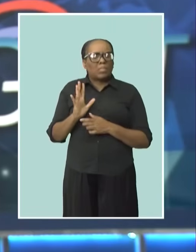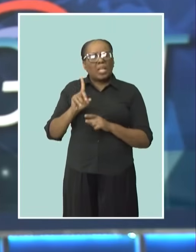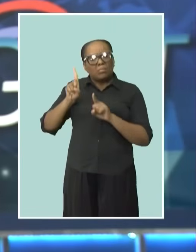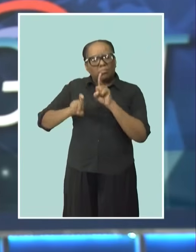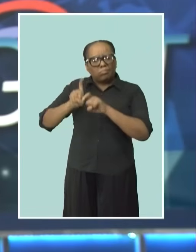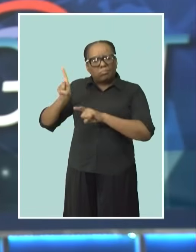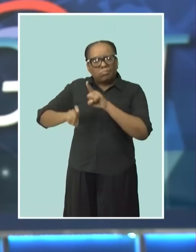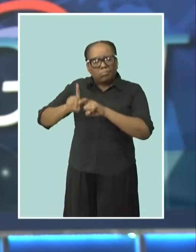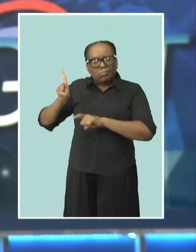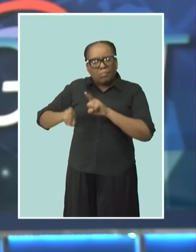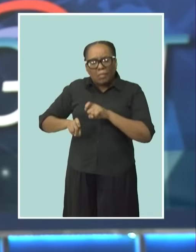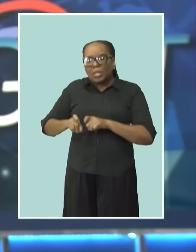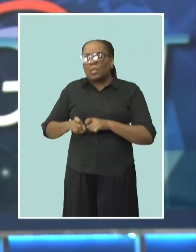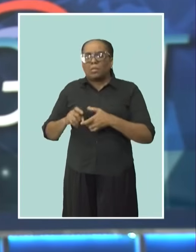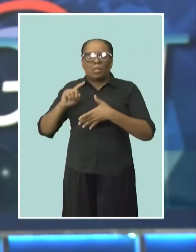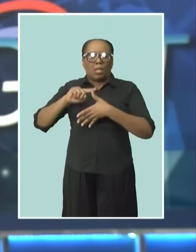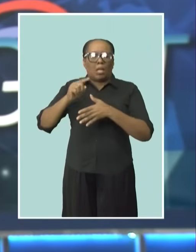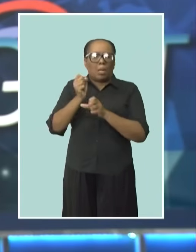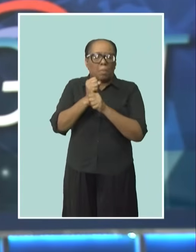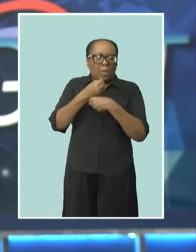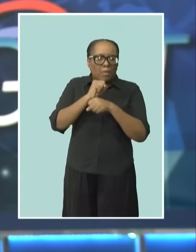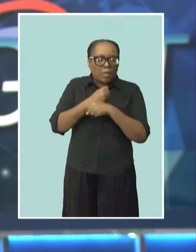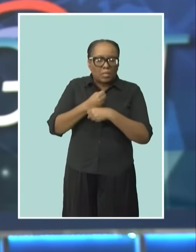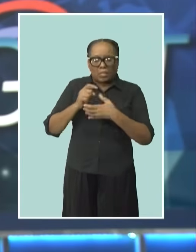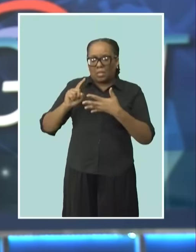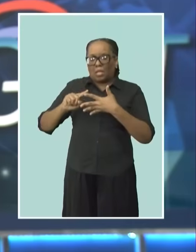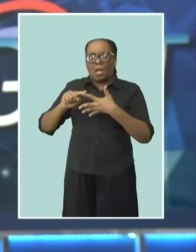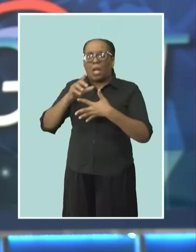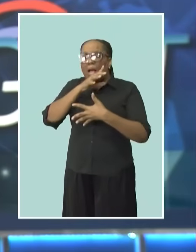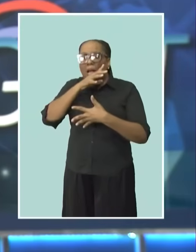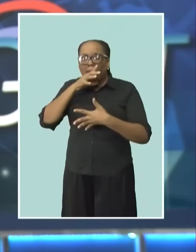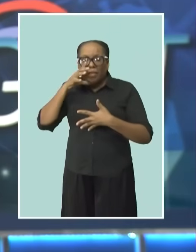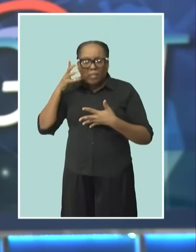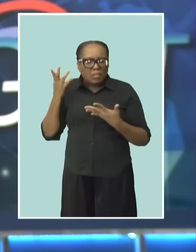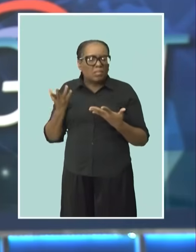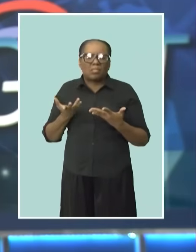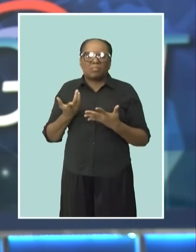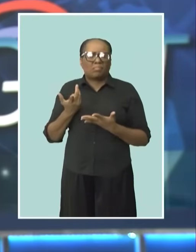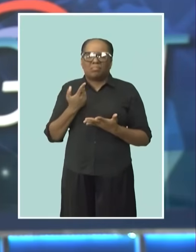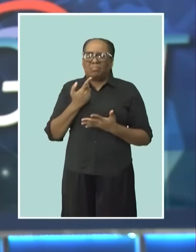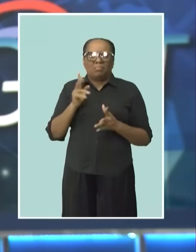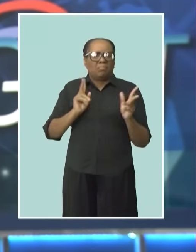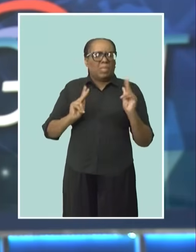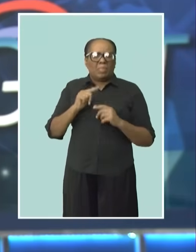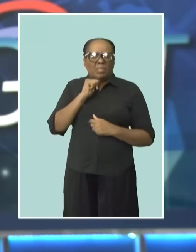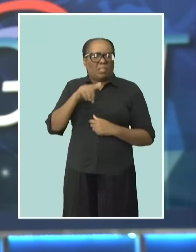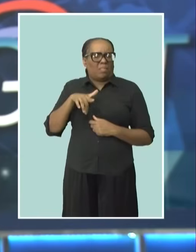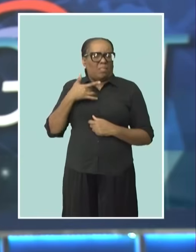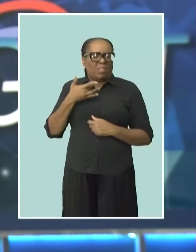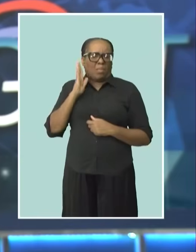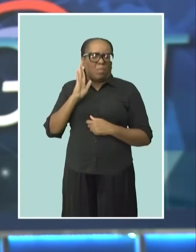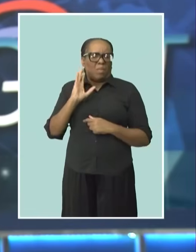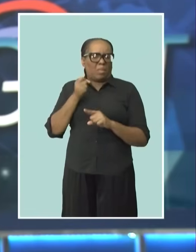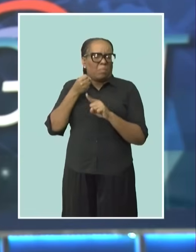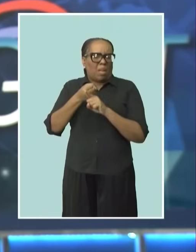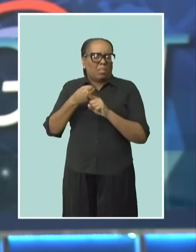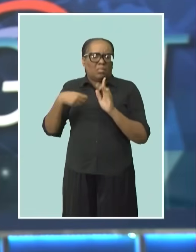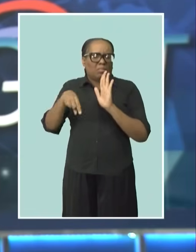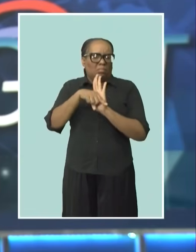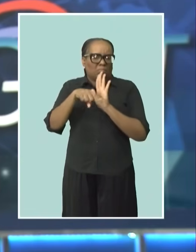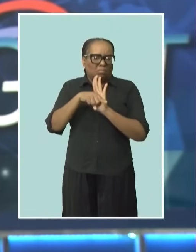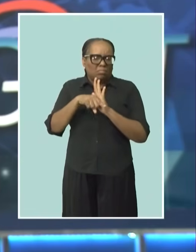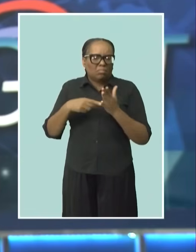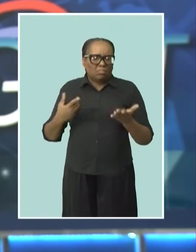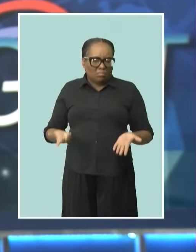came from a poll involving the manufacturing and agribusinesses of the organization. She adds the information suggests